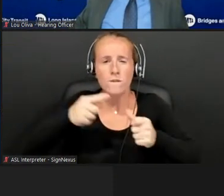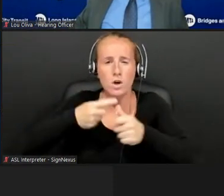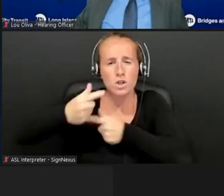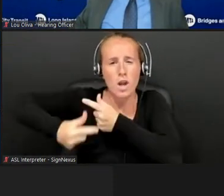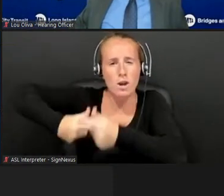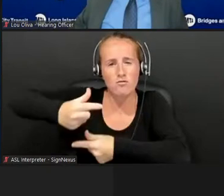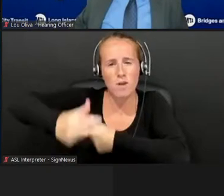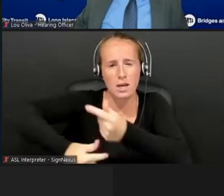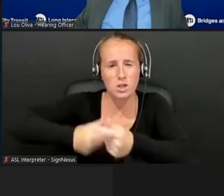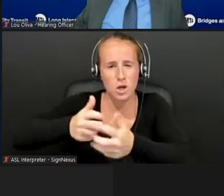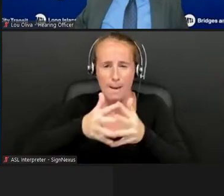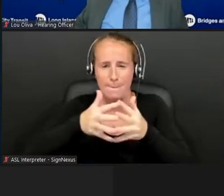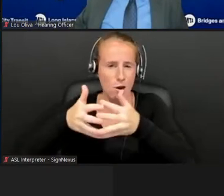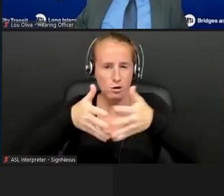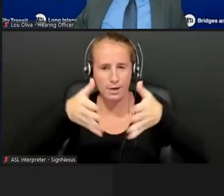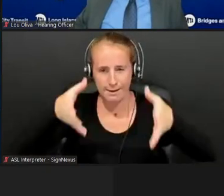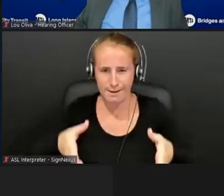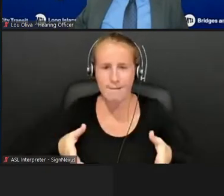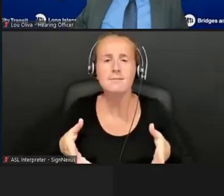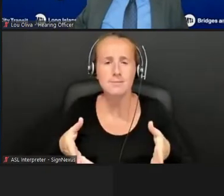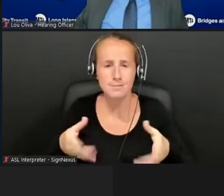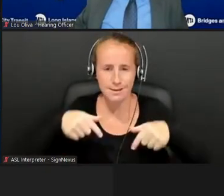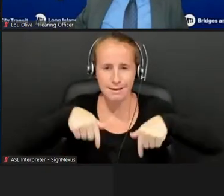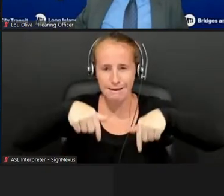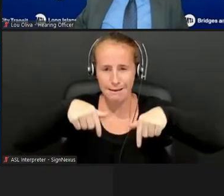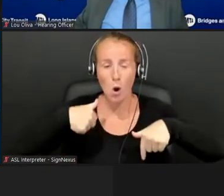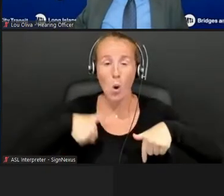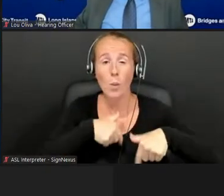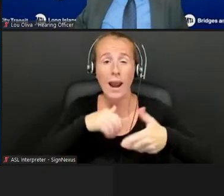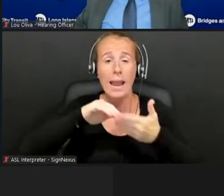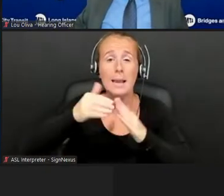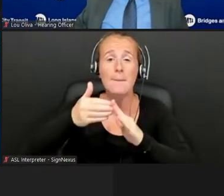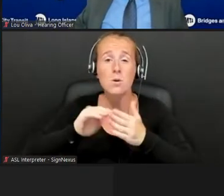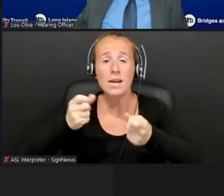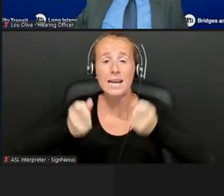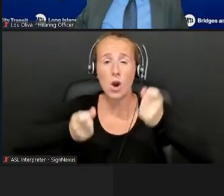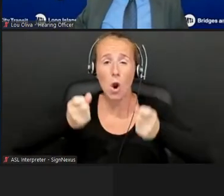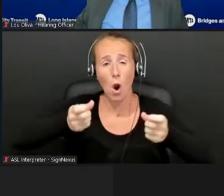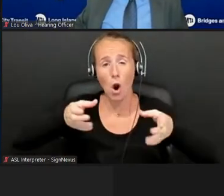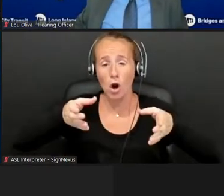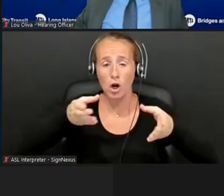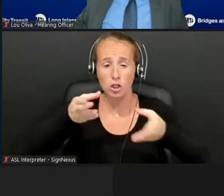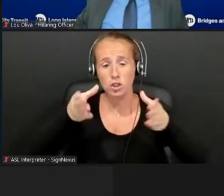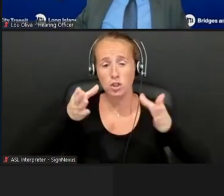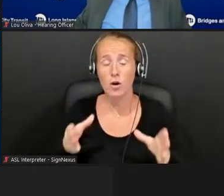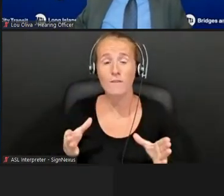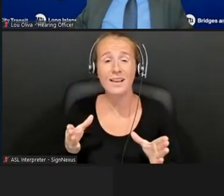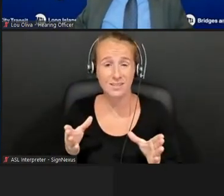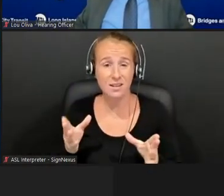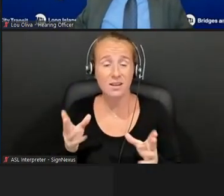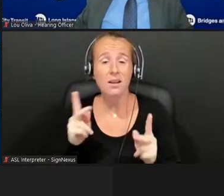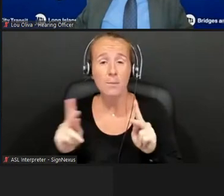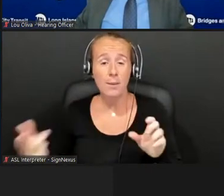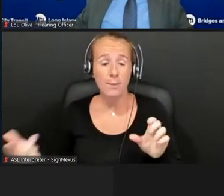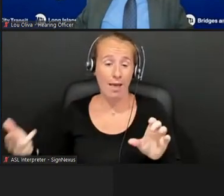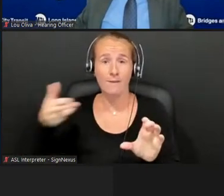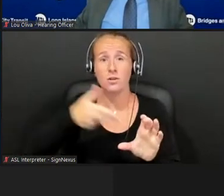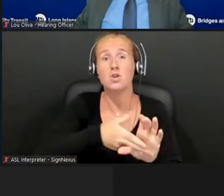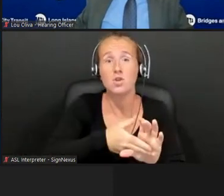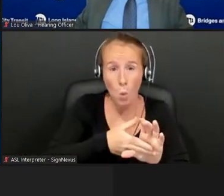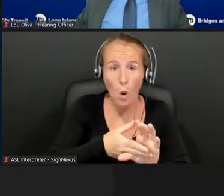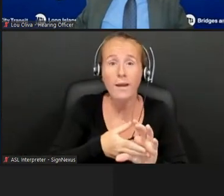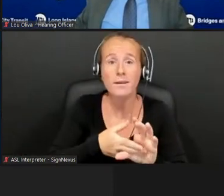of this city known as a community car service our Livery bases and drivers have stepped in to fill in the public transportation